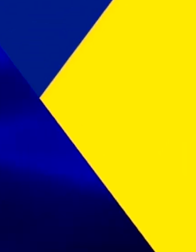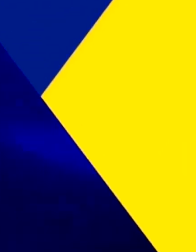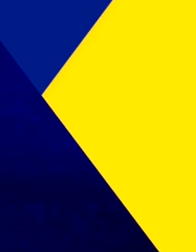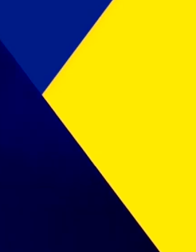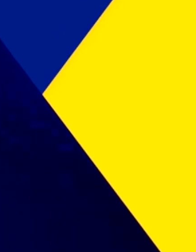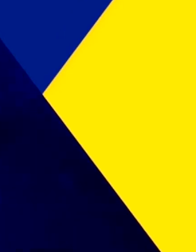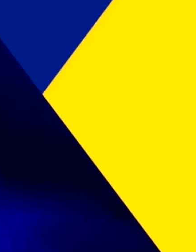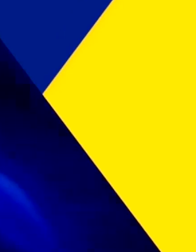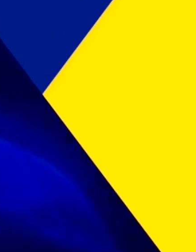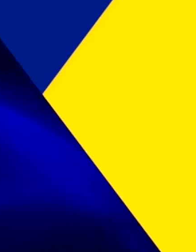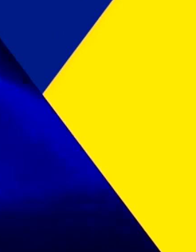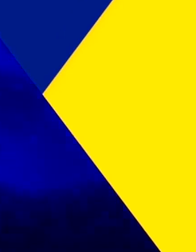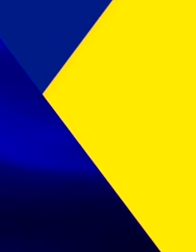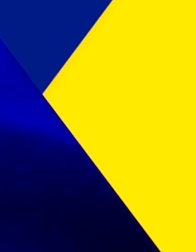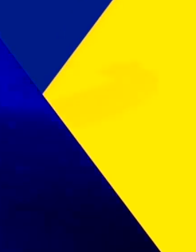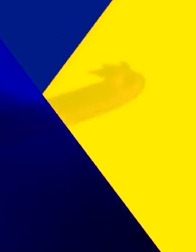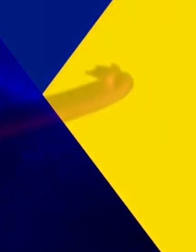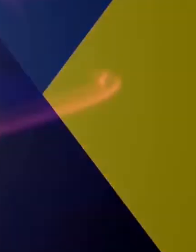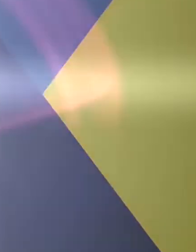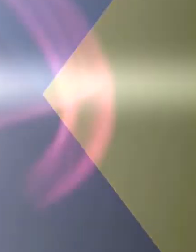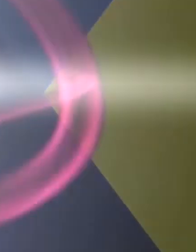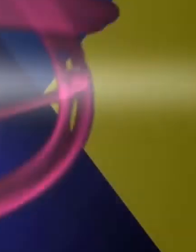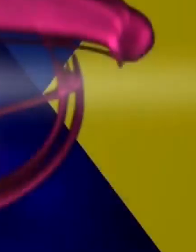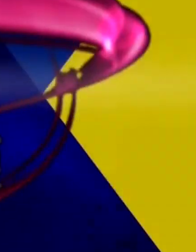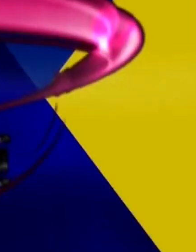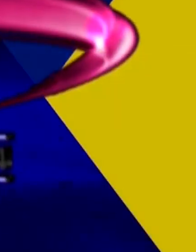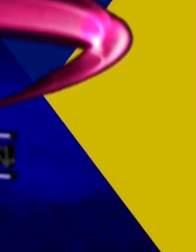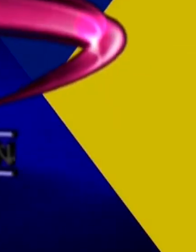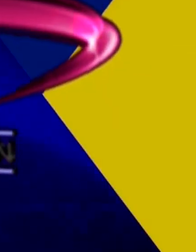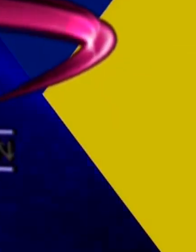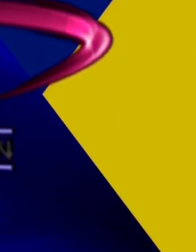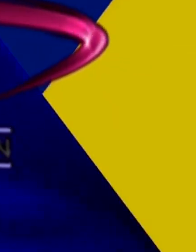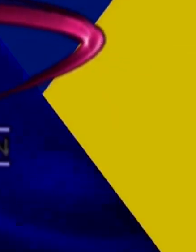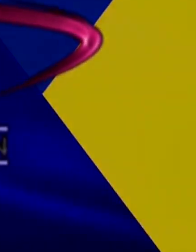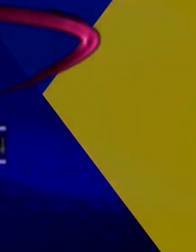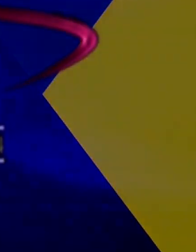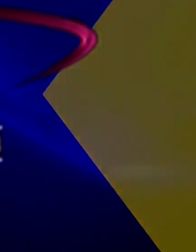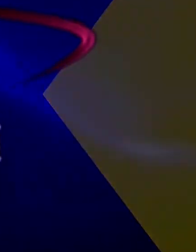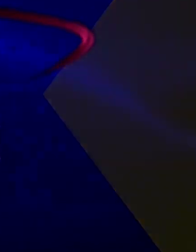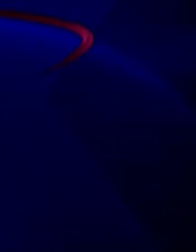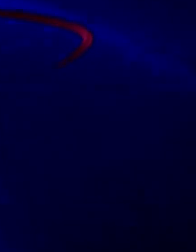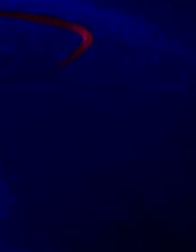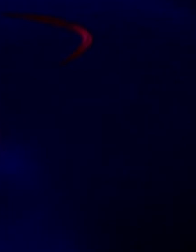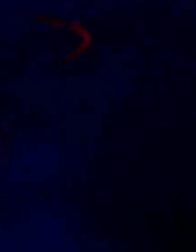Hashtag 246 was brought to you with the kind compliments of the Caribbean Broadcasting Corporation.